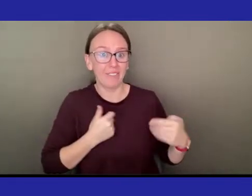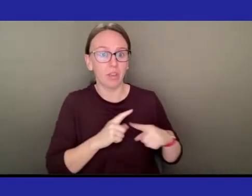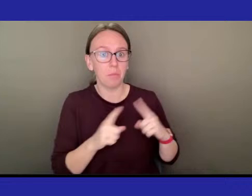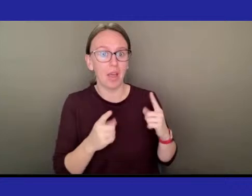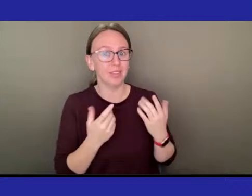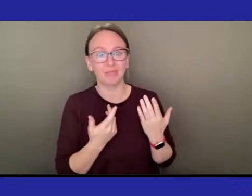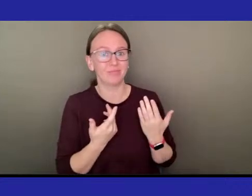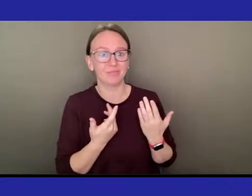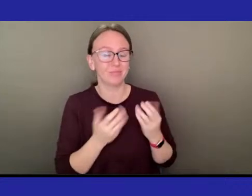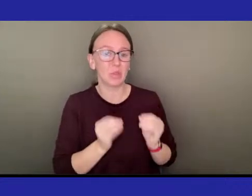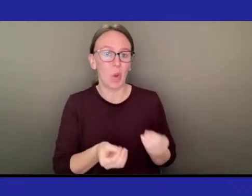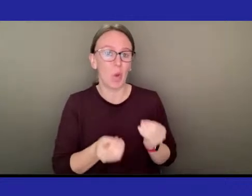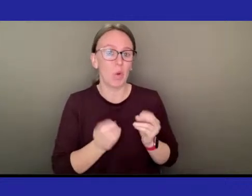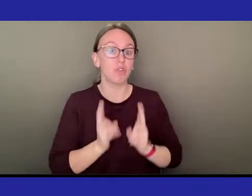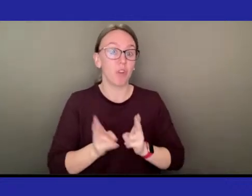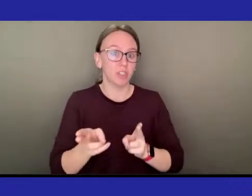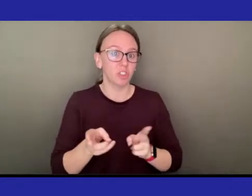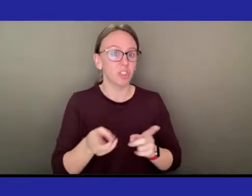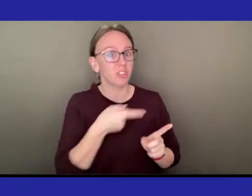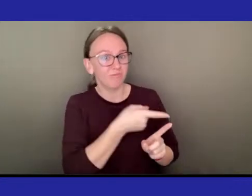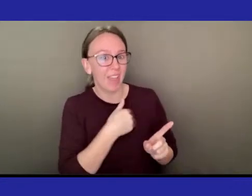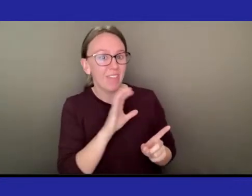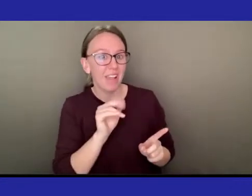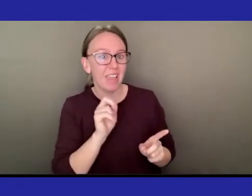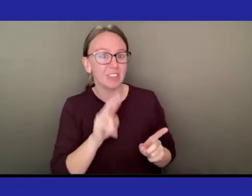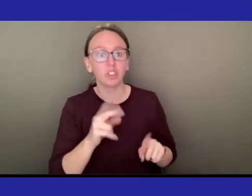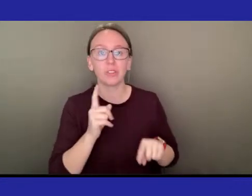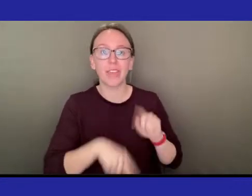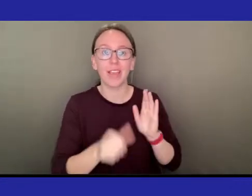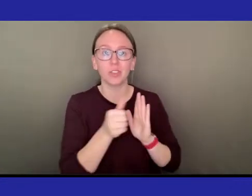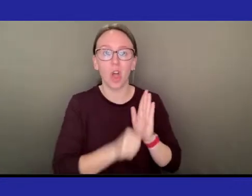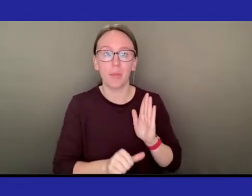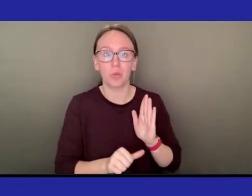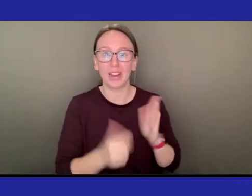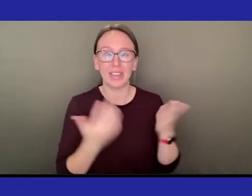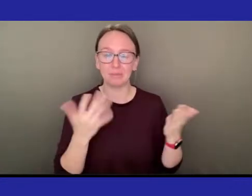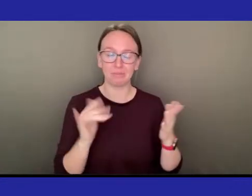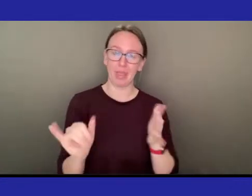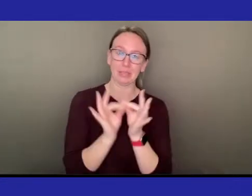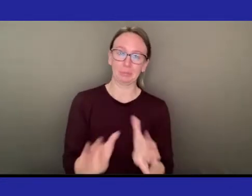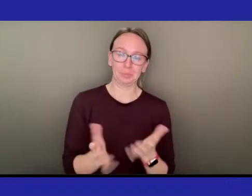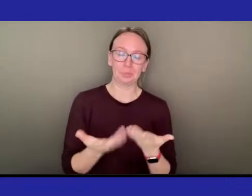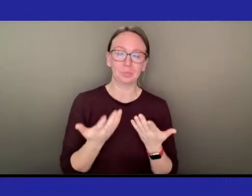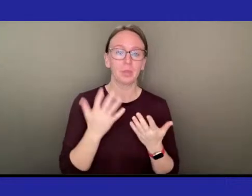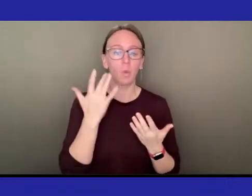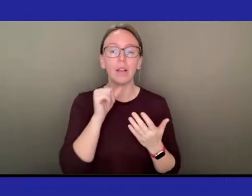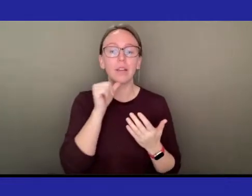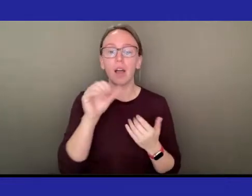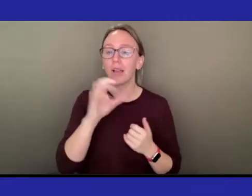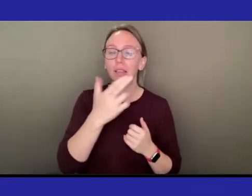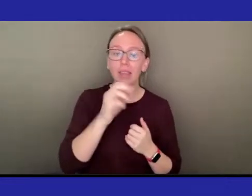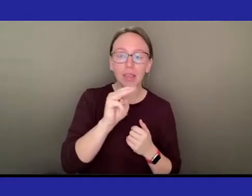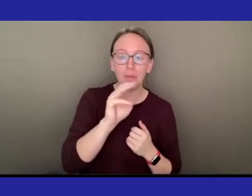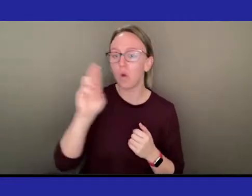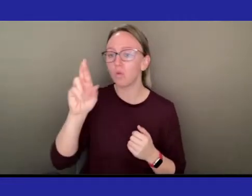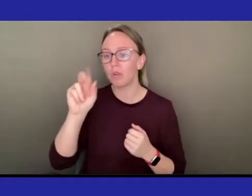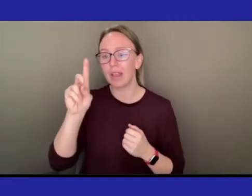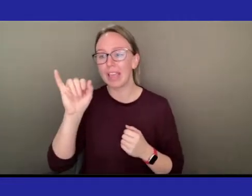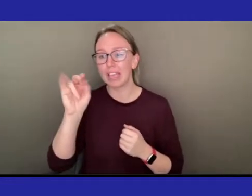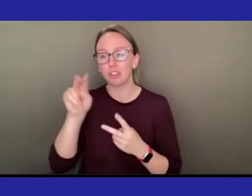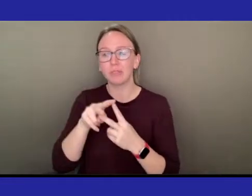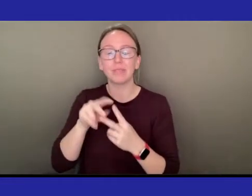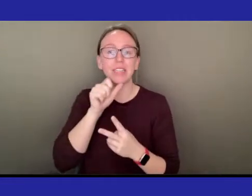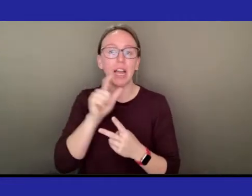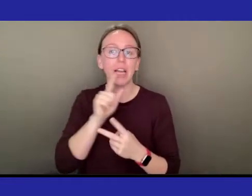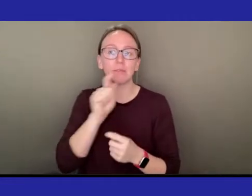that you have cancer that can't be operated on, because neither chemo nor radiation is particularly effective